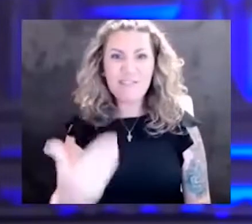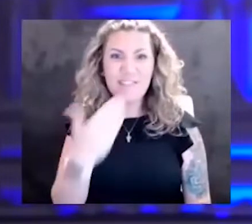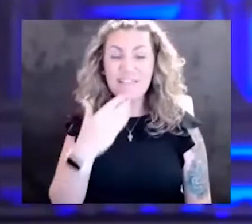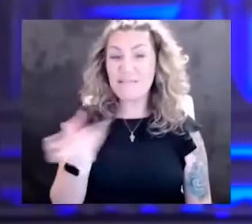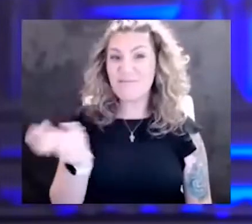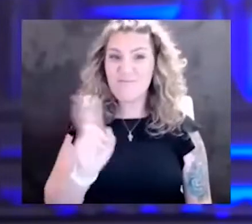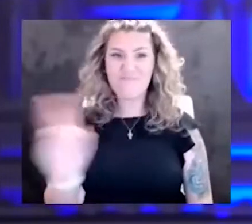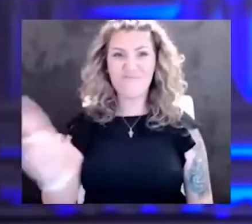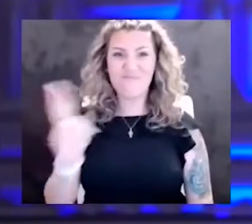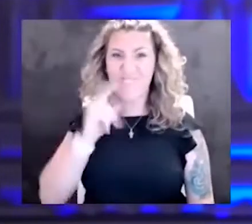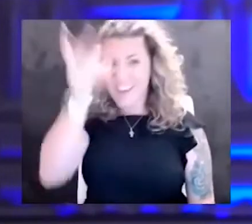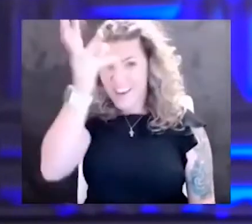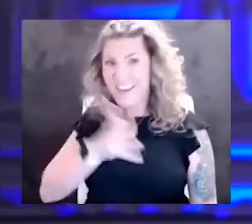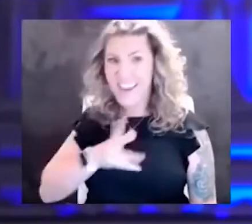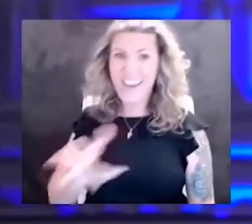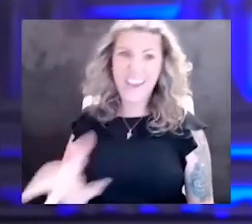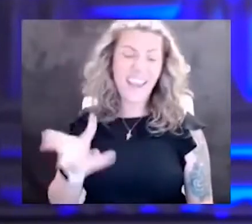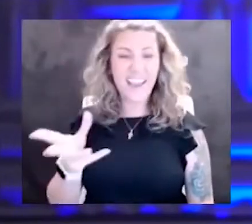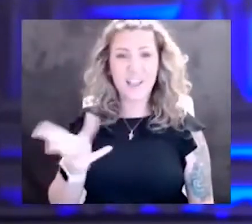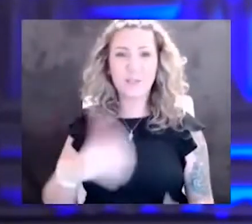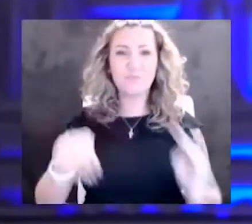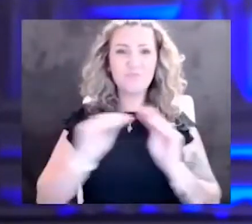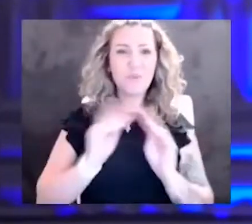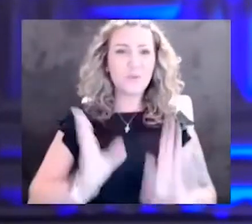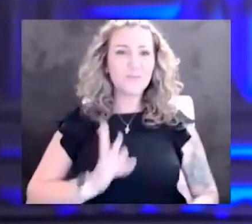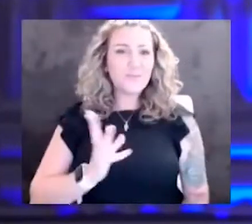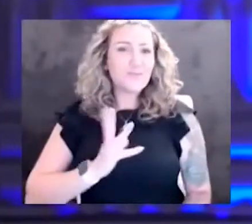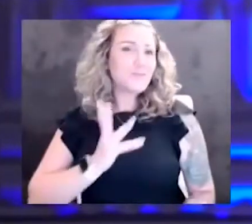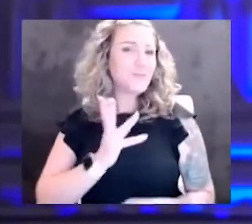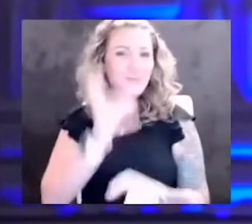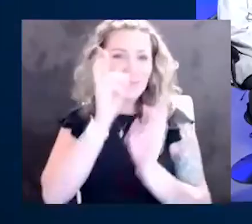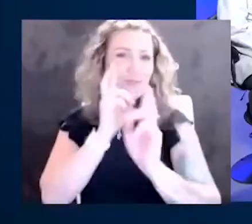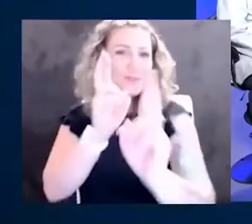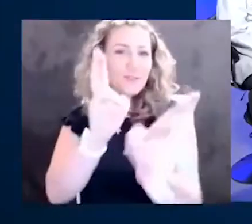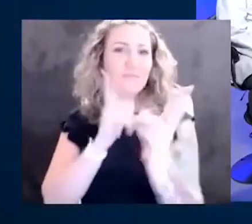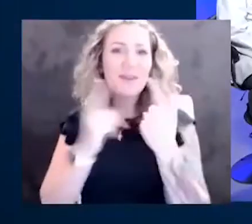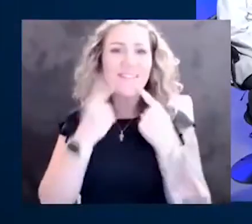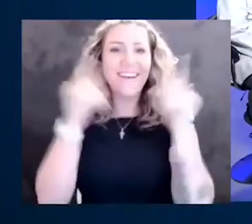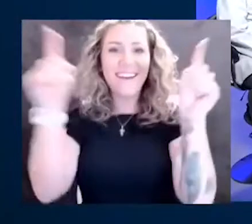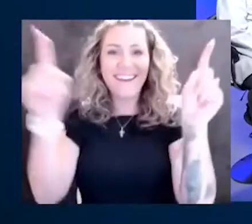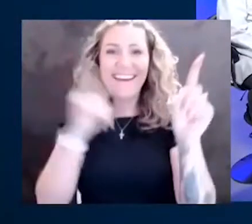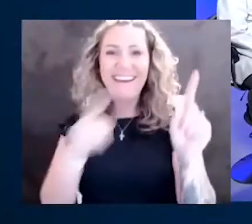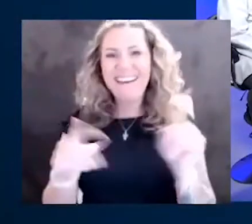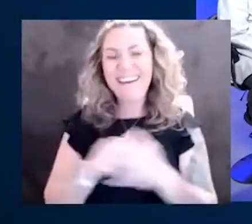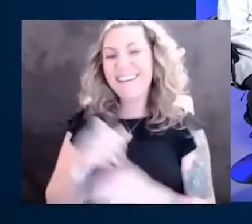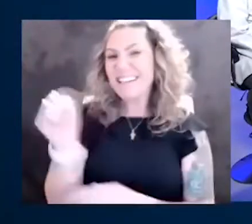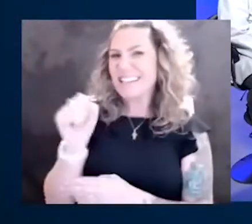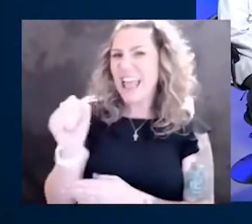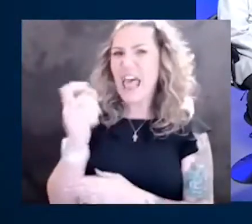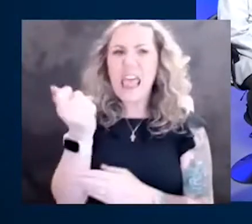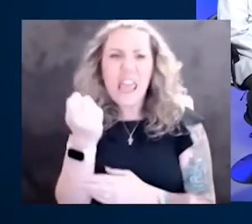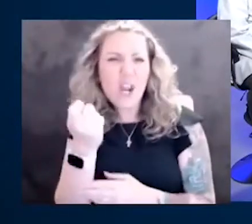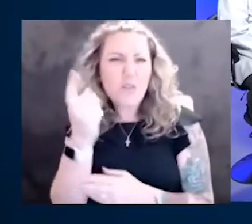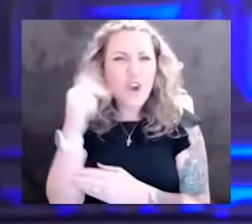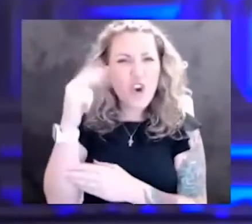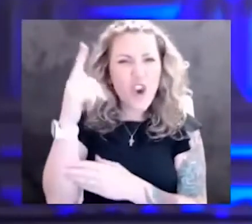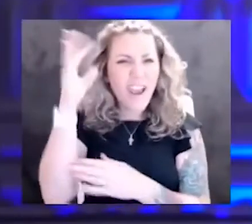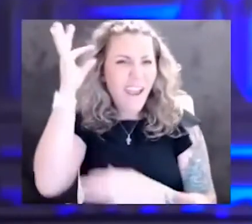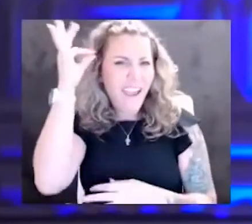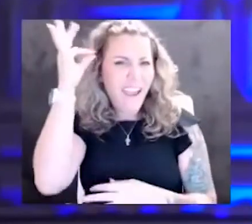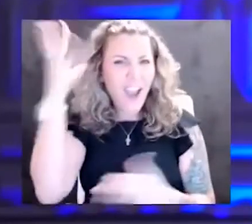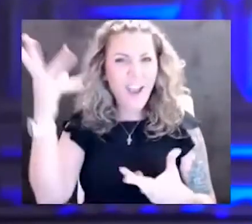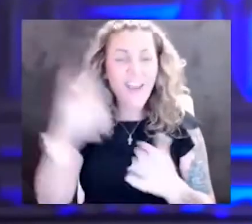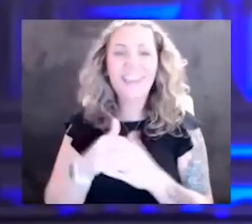is much more distinguished and respected and accomplished than me. Yeah, so he's a little good. grayer, though. He's a little grayer. Yeah, quick rundown